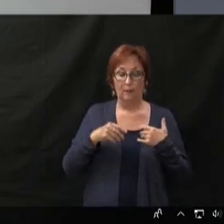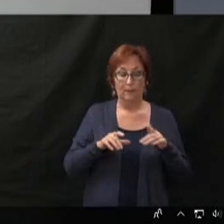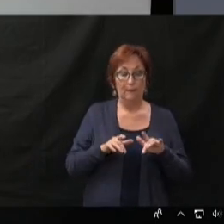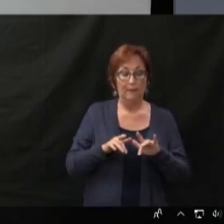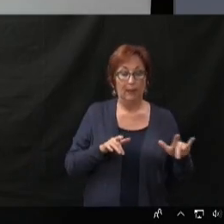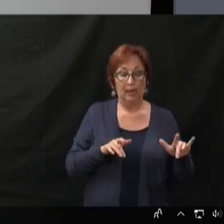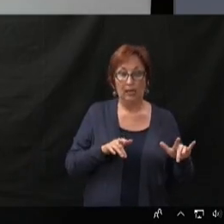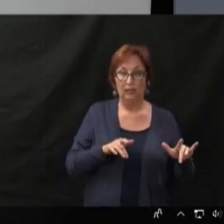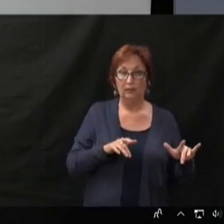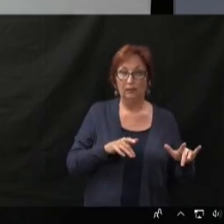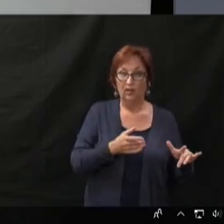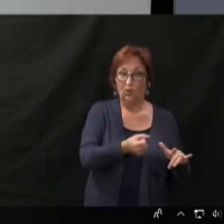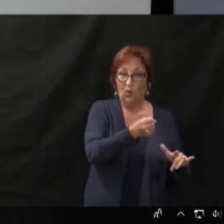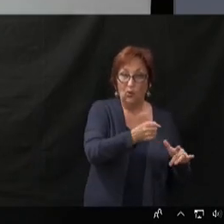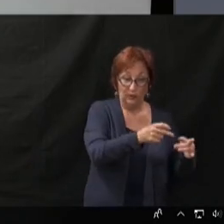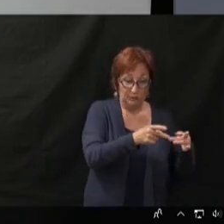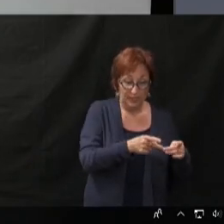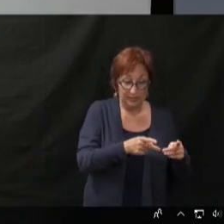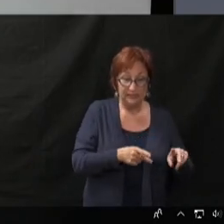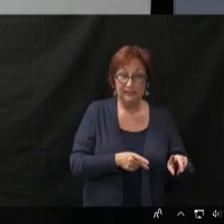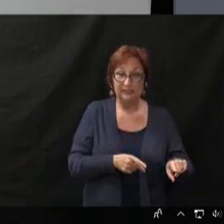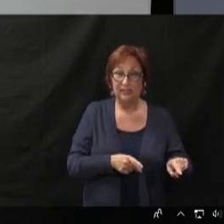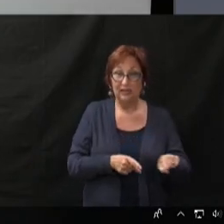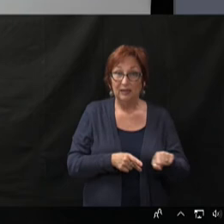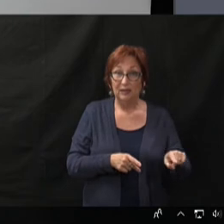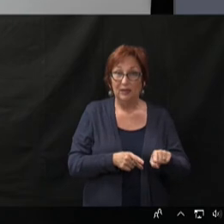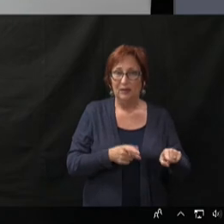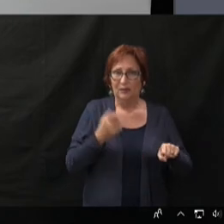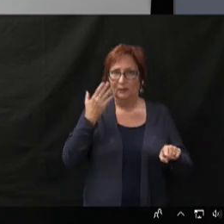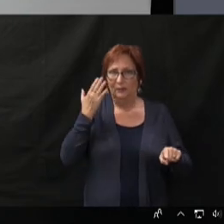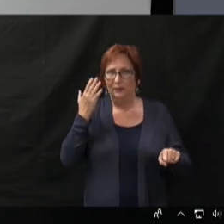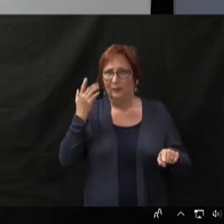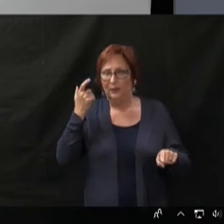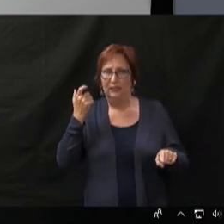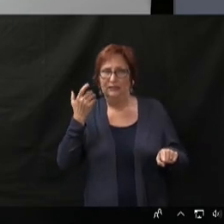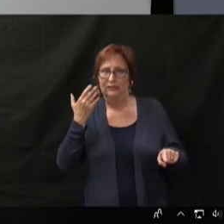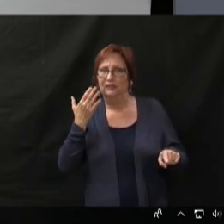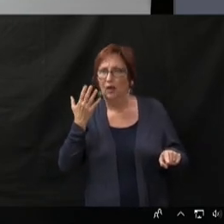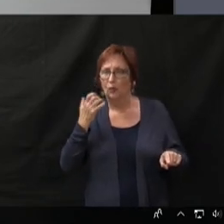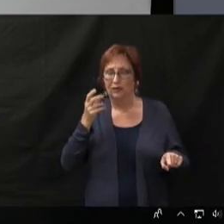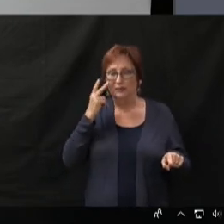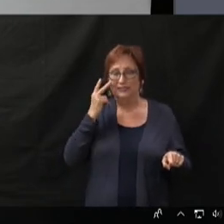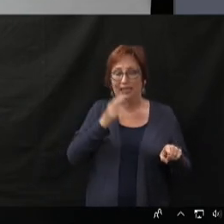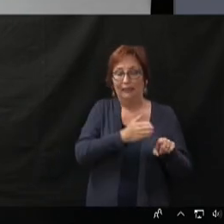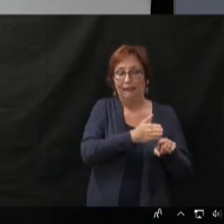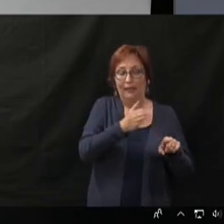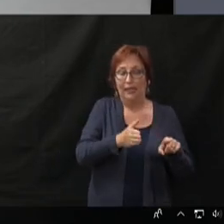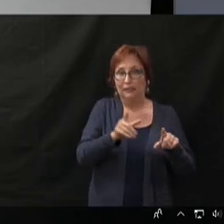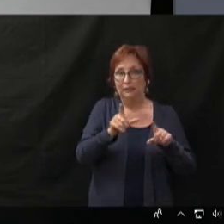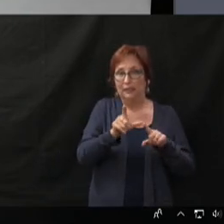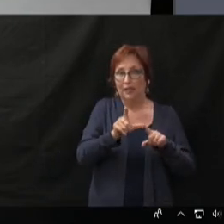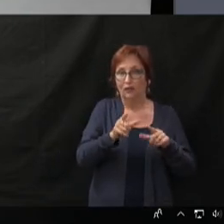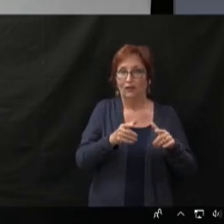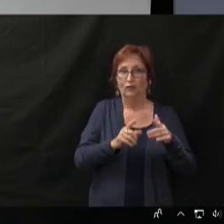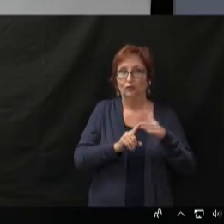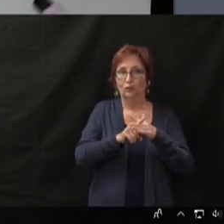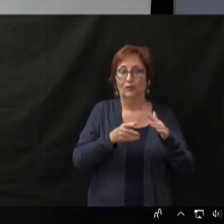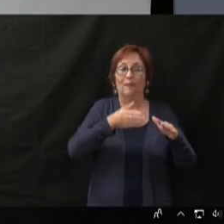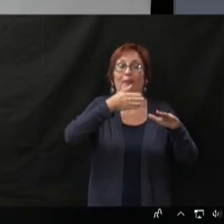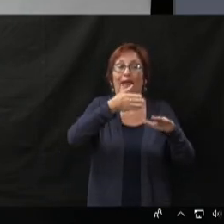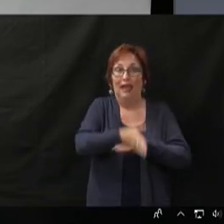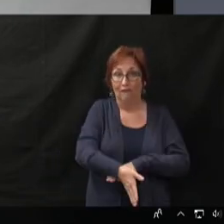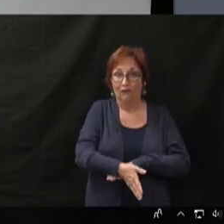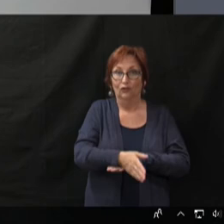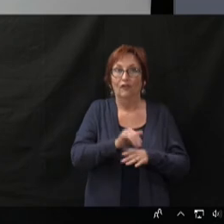there because they don't know what next, you know, they want them to see that next letter that's coming after it before they put it